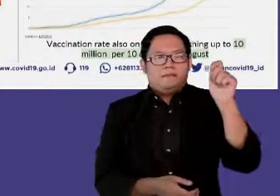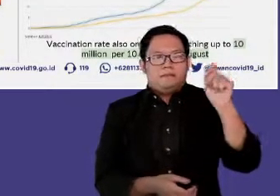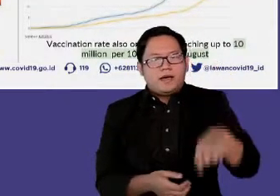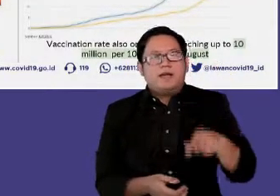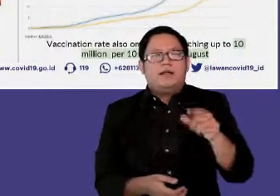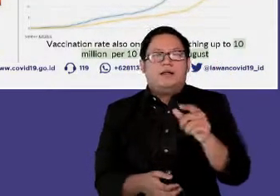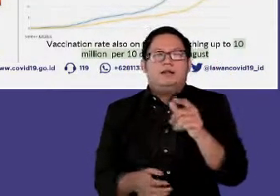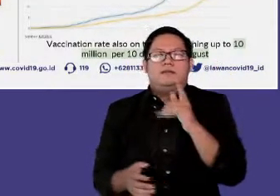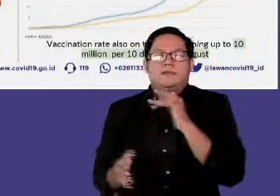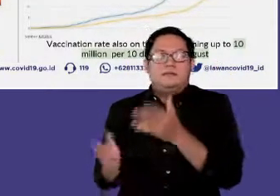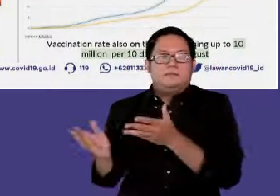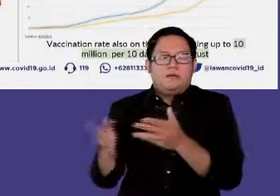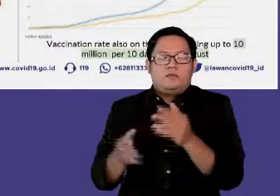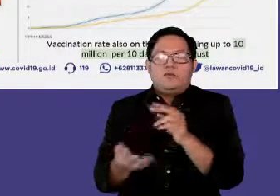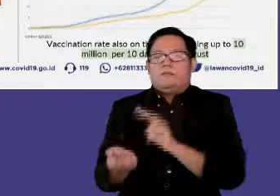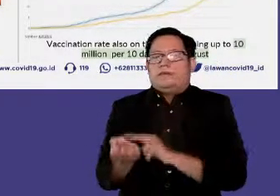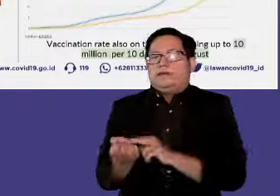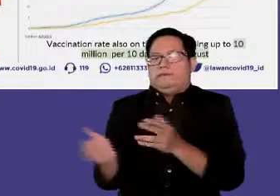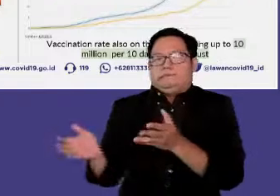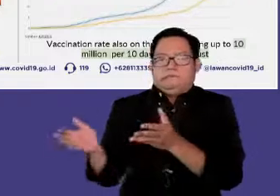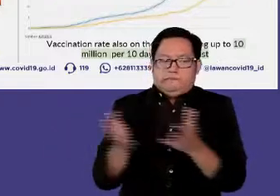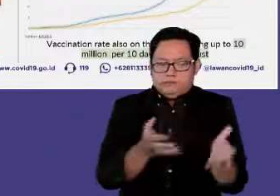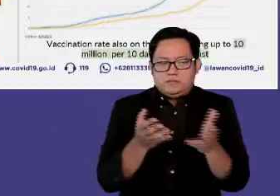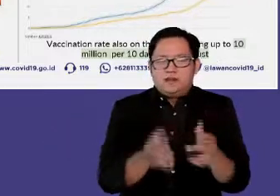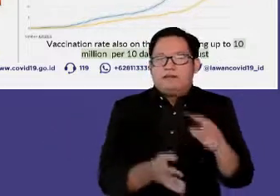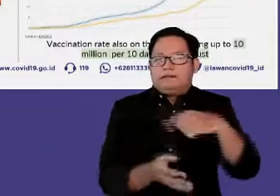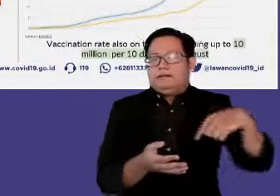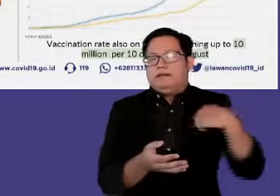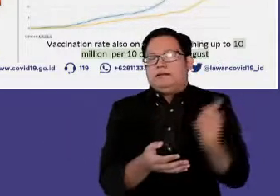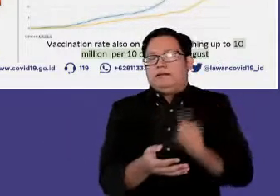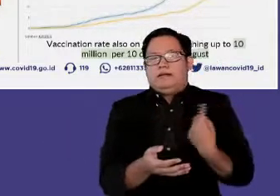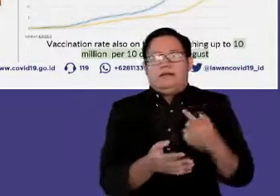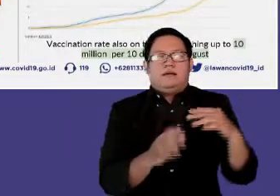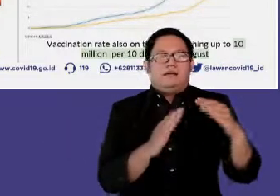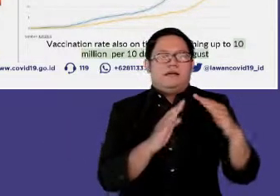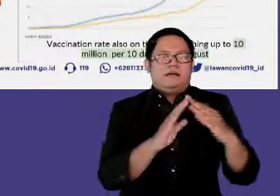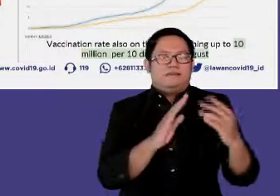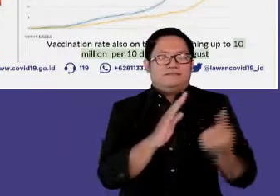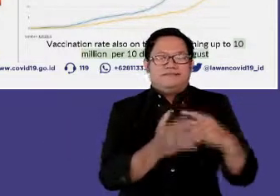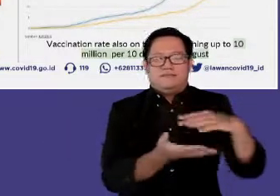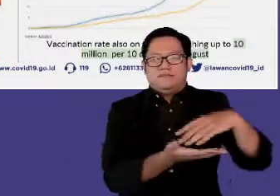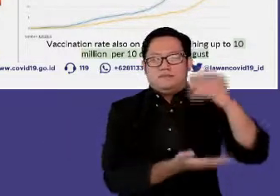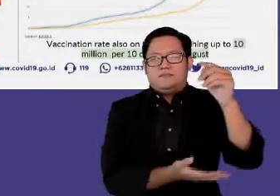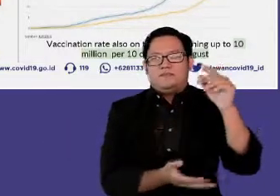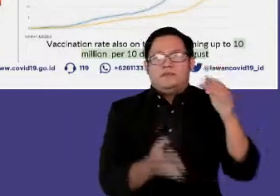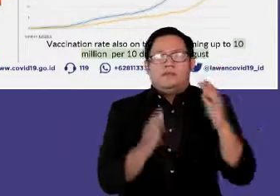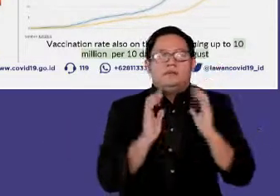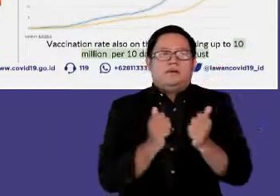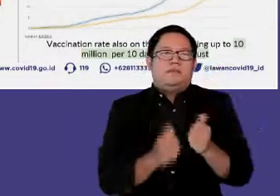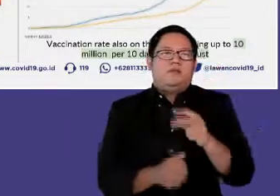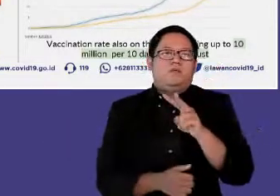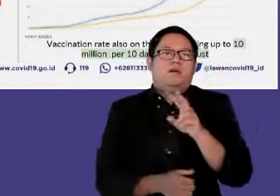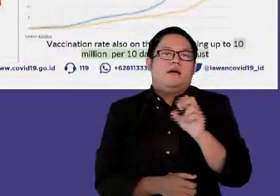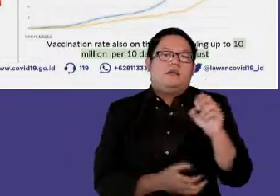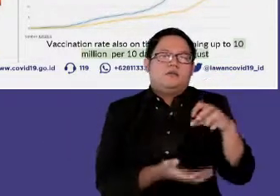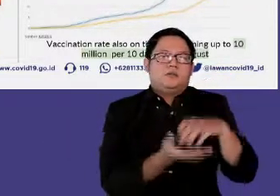were up to more than 20,000 beds in centralized isolations area throughout